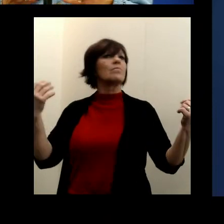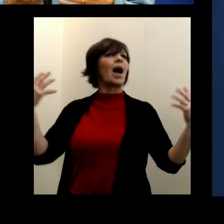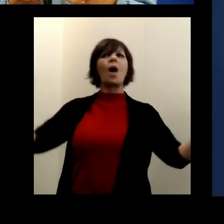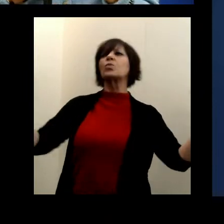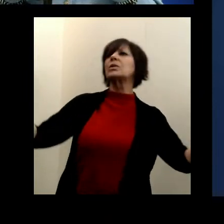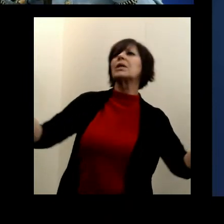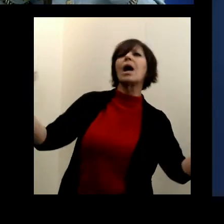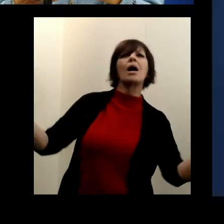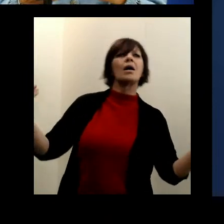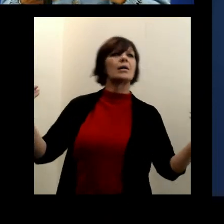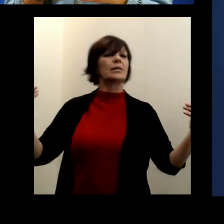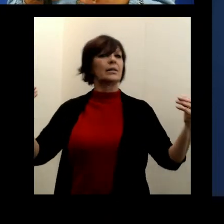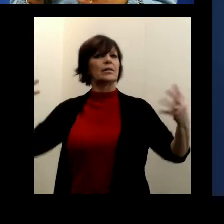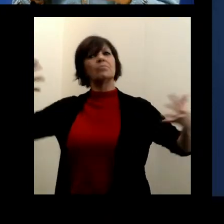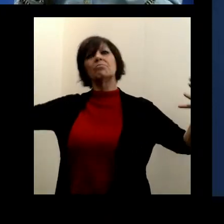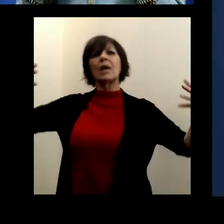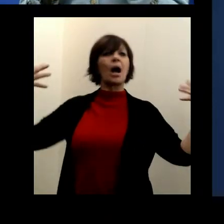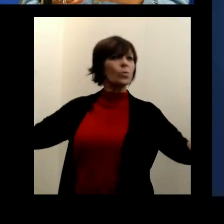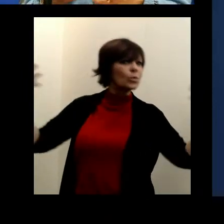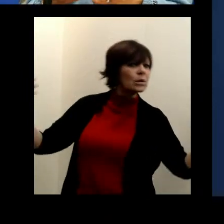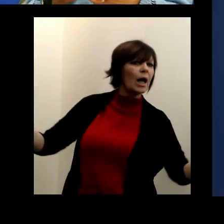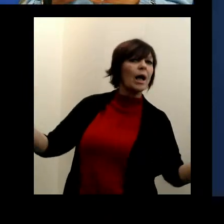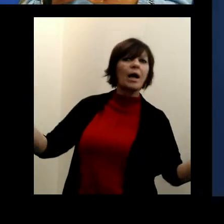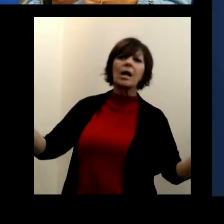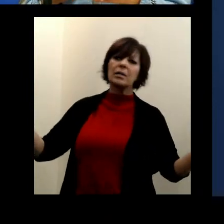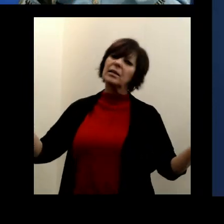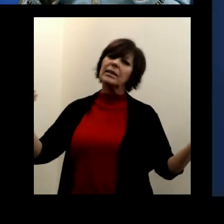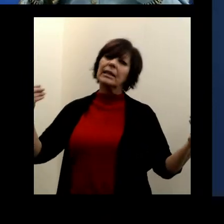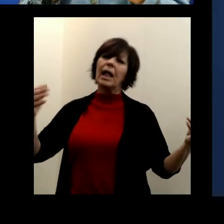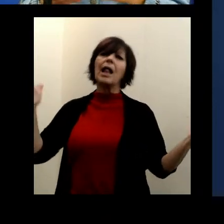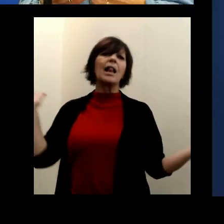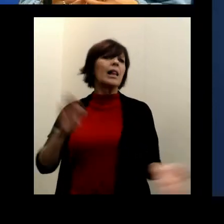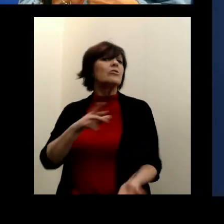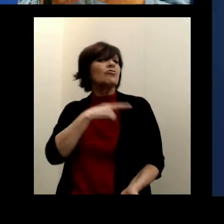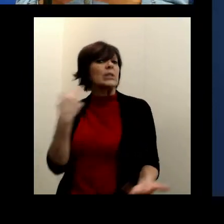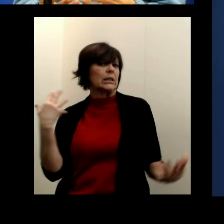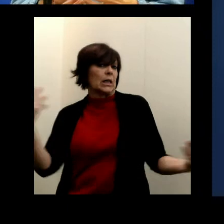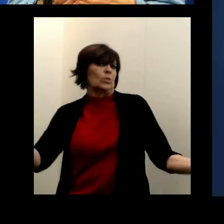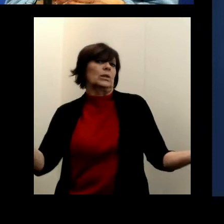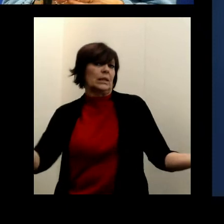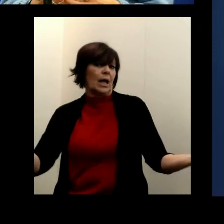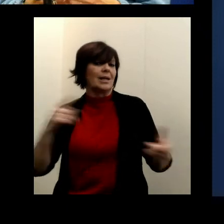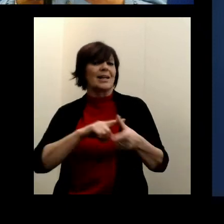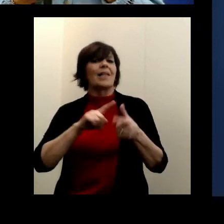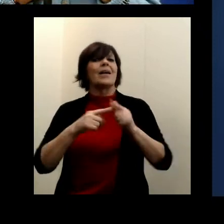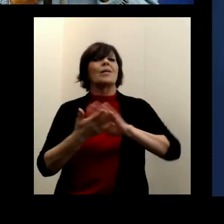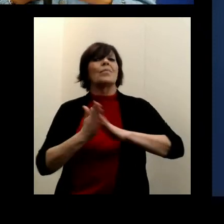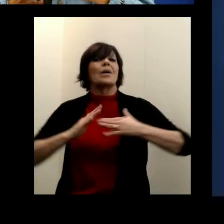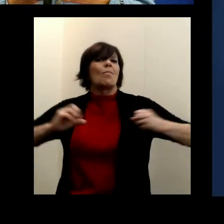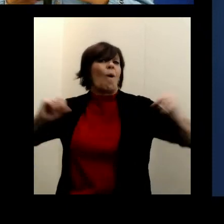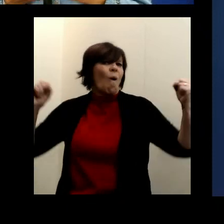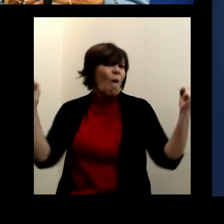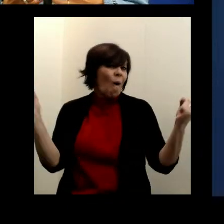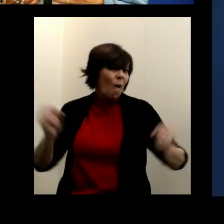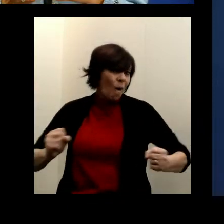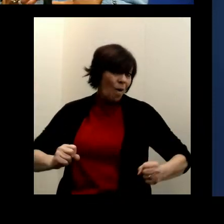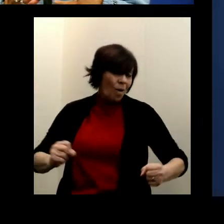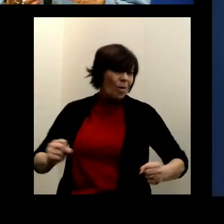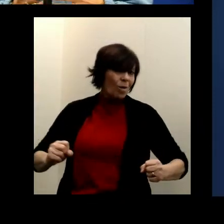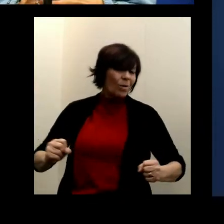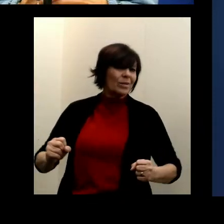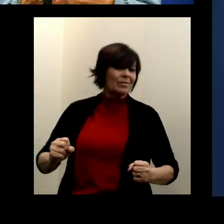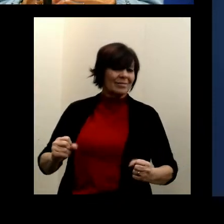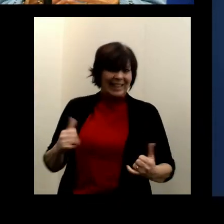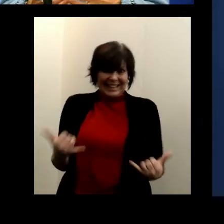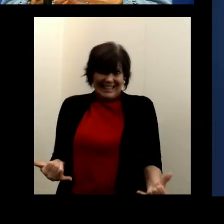wearing masks, and, outdoor gatherings is a much less a risk for transmission than indoor gatherings. But when it's become very cold, especially